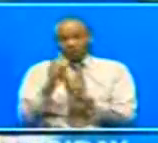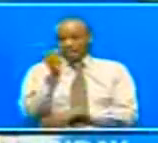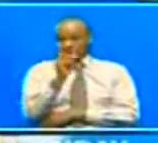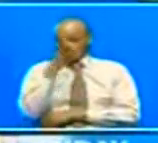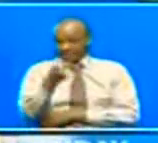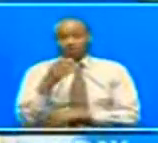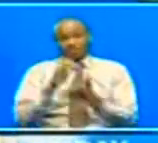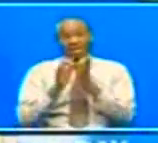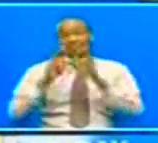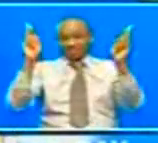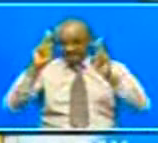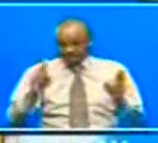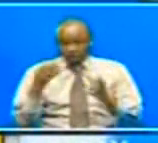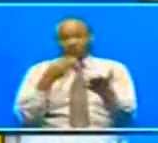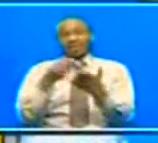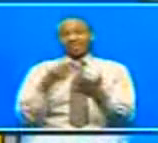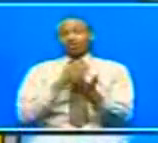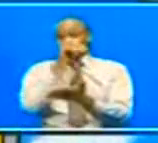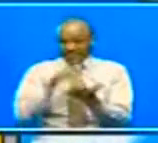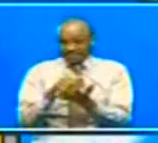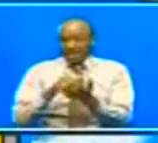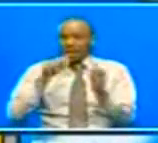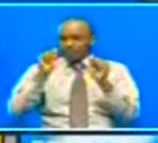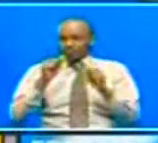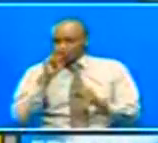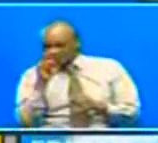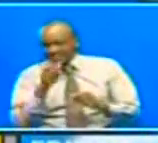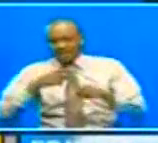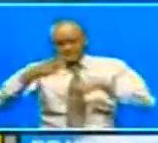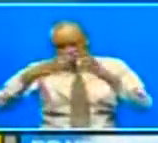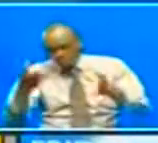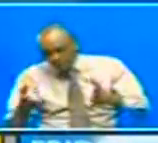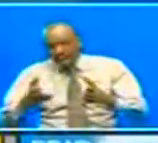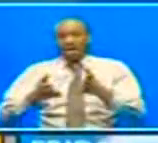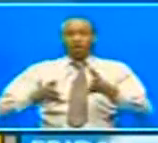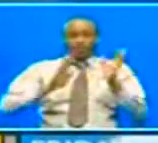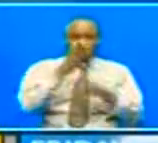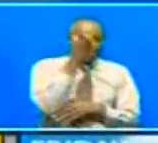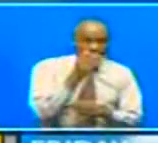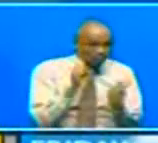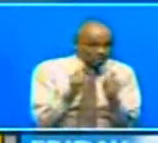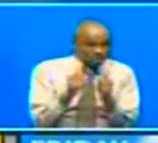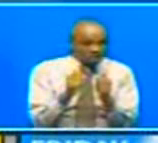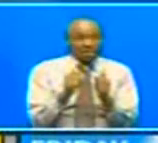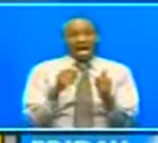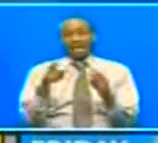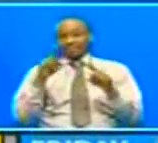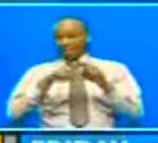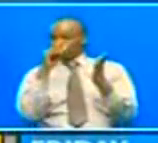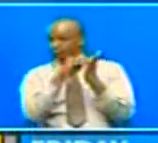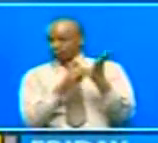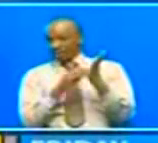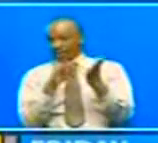an international financial center, and really looking at the modalities and opportunities for dual listing